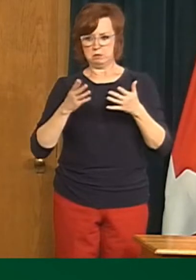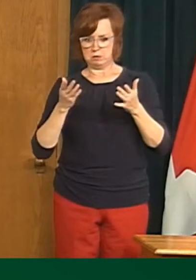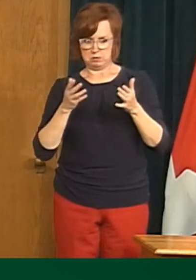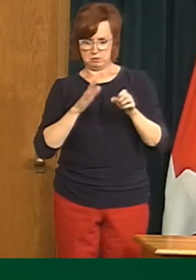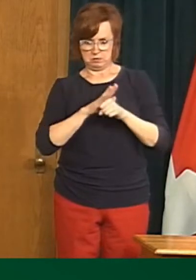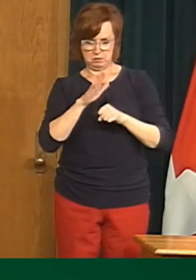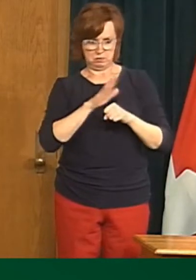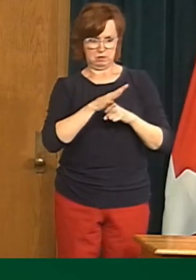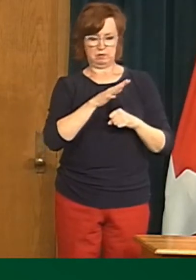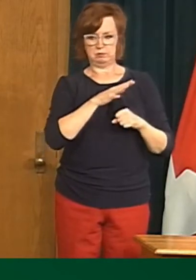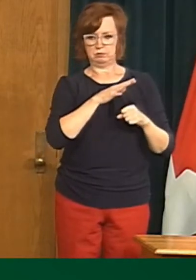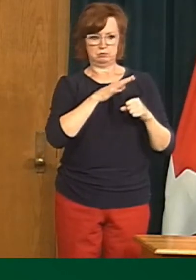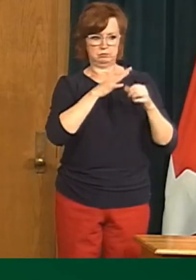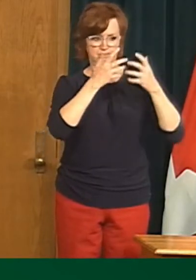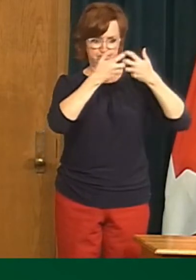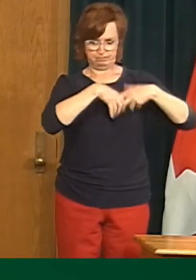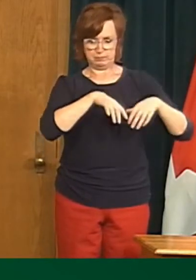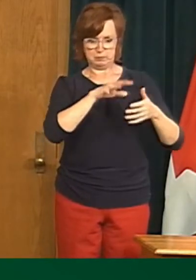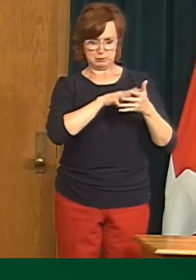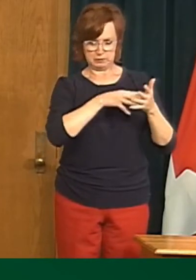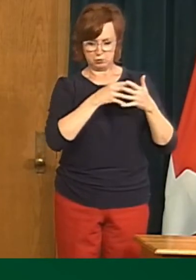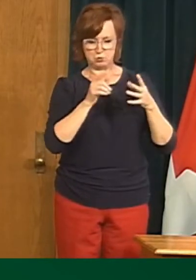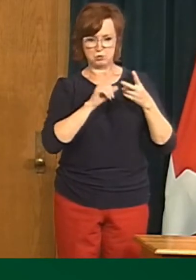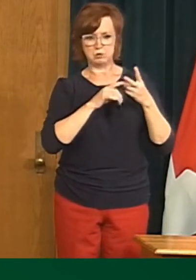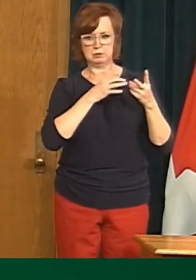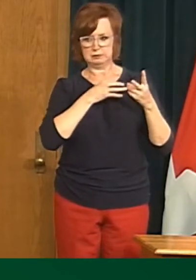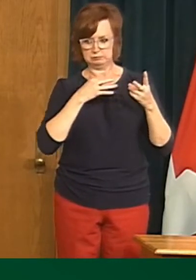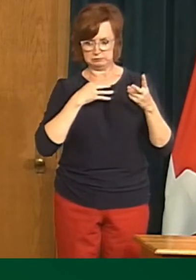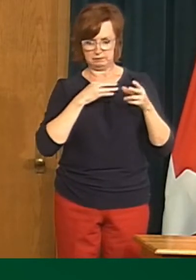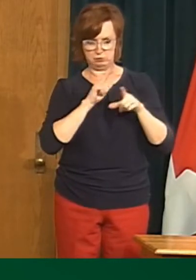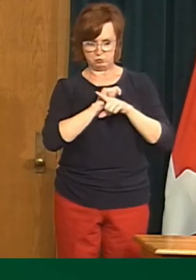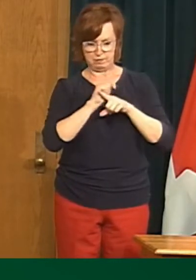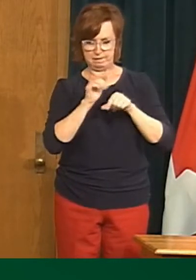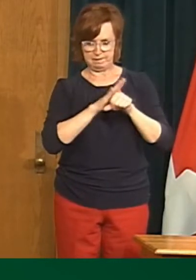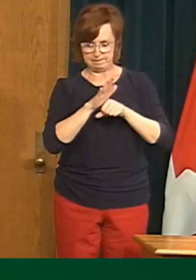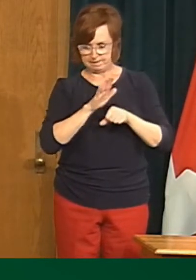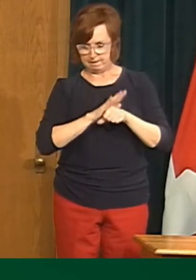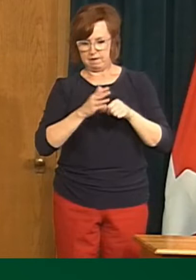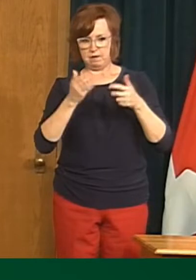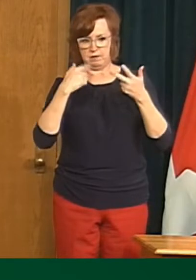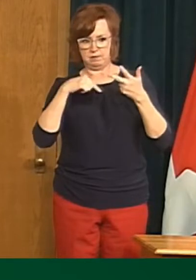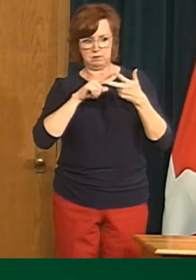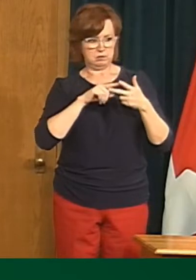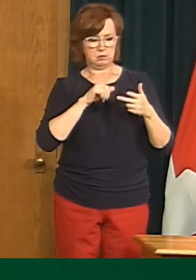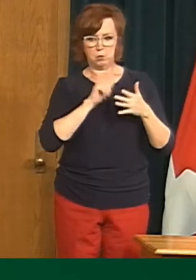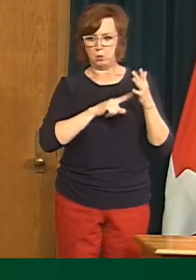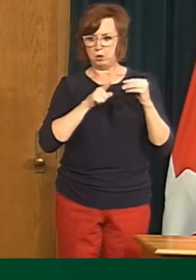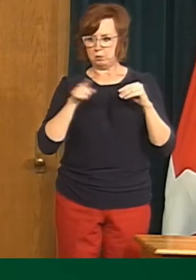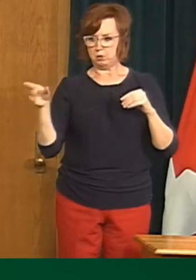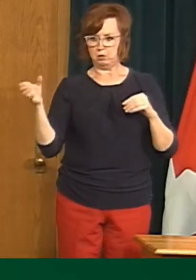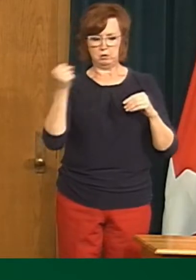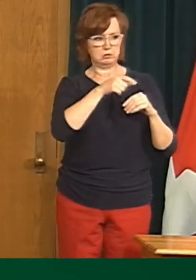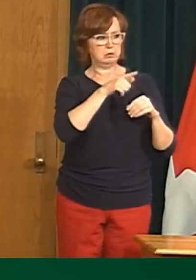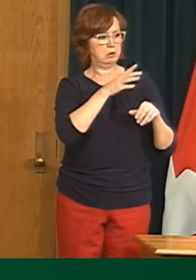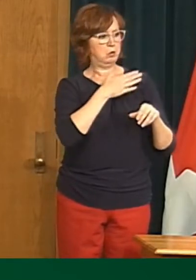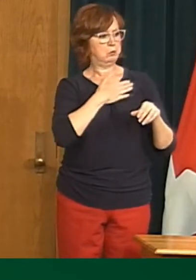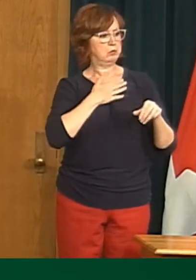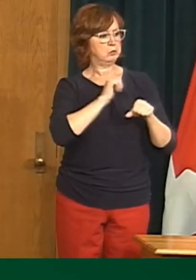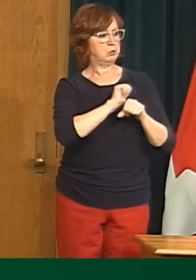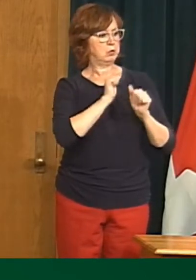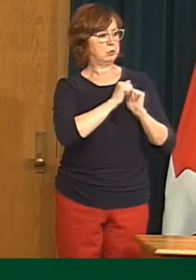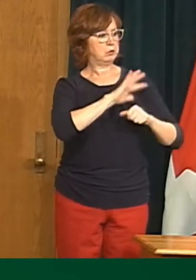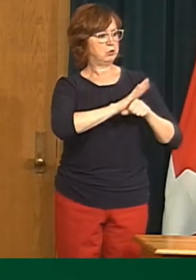staff have been trained to deal with COVID patients, because that's one of the missing pieces here. Unlike the other facilities that were designated COVID at the start, these ones